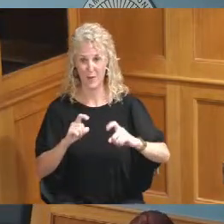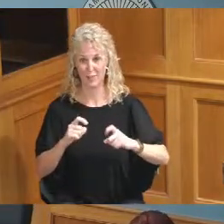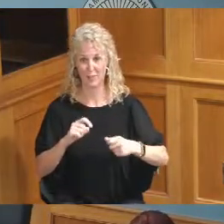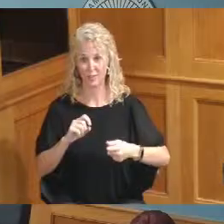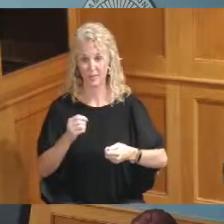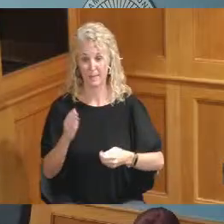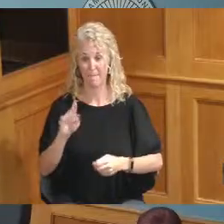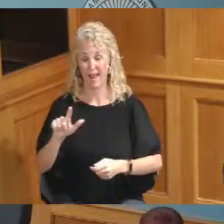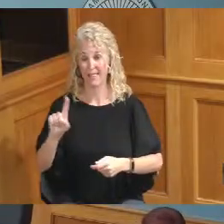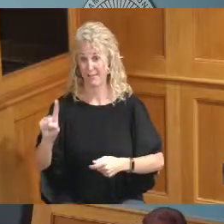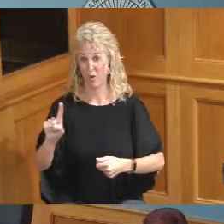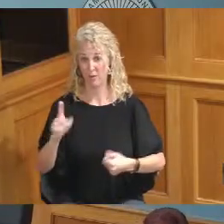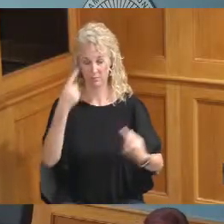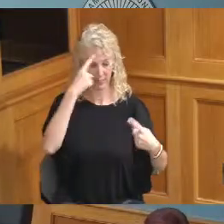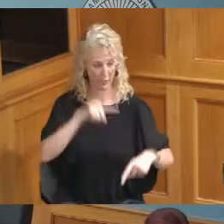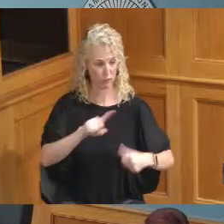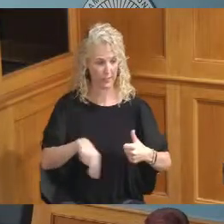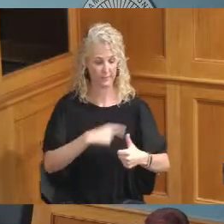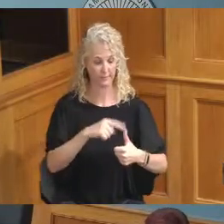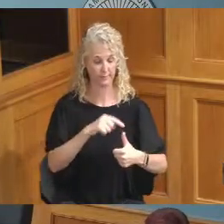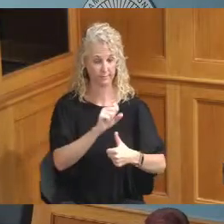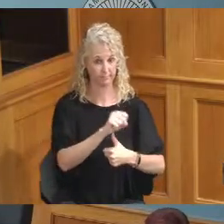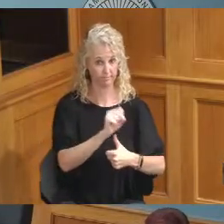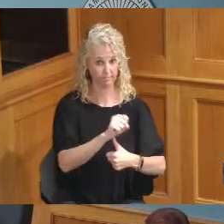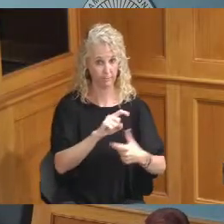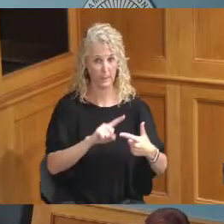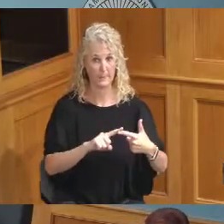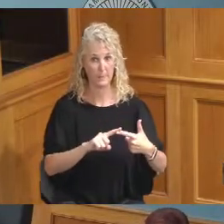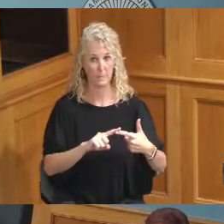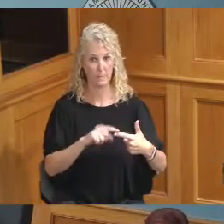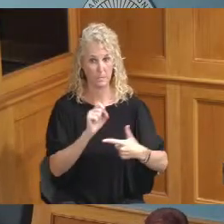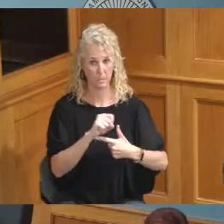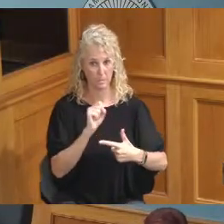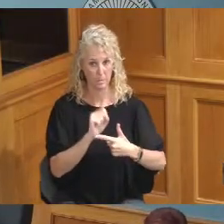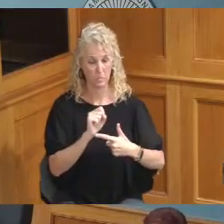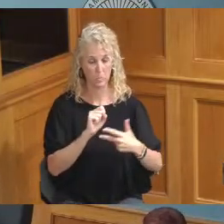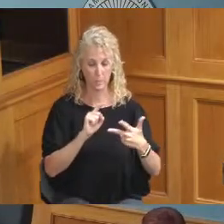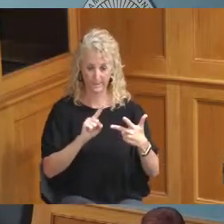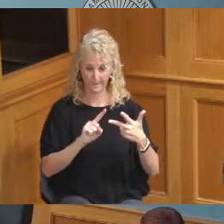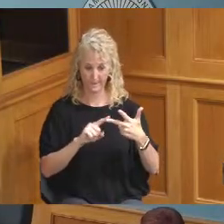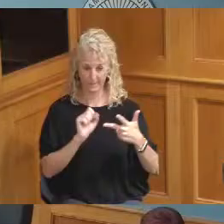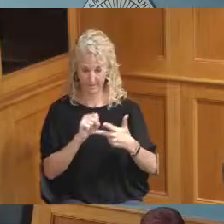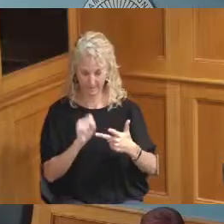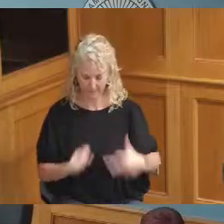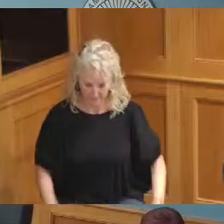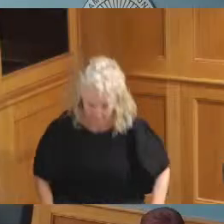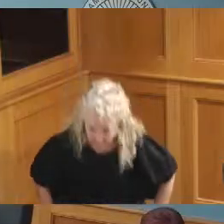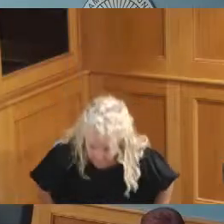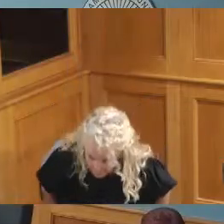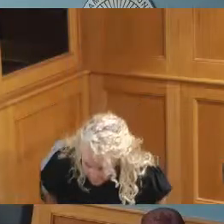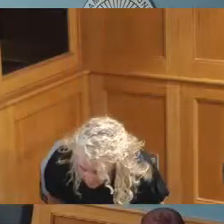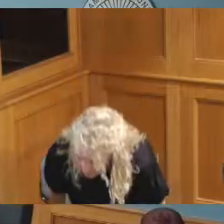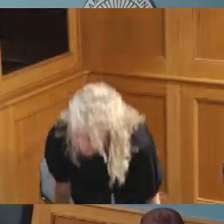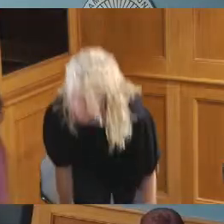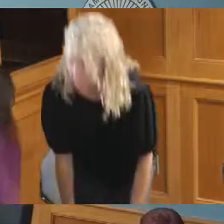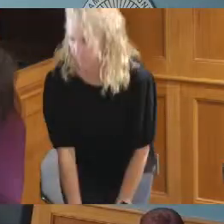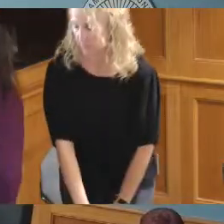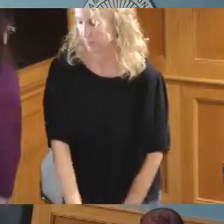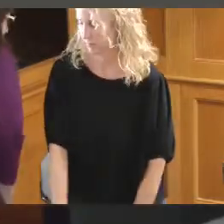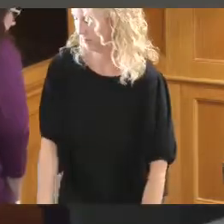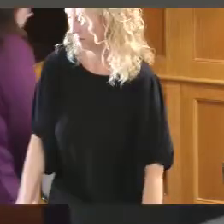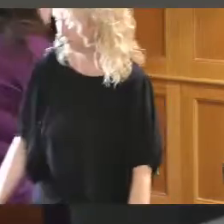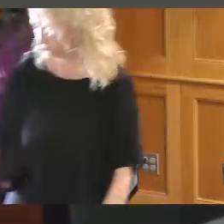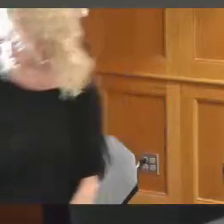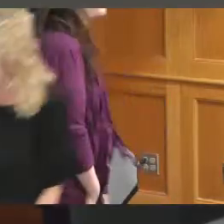leave 1. Second. Commissioner Dreehouse? Yes. Commissioner Summer Dumas? Yes. Commissioner Reese? Thank you. Thank you, Commissioners. By leave number 2